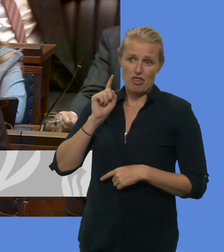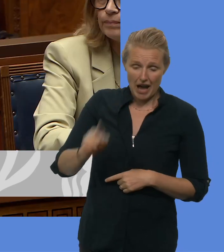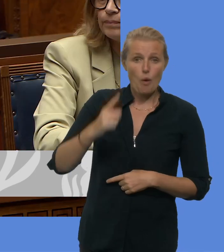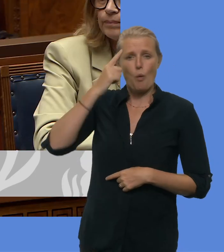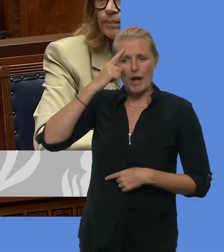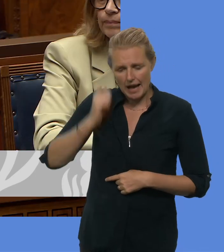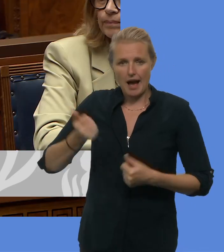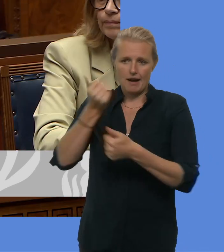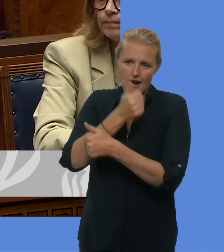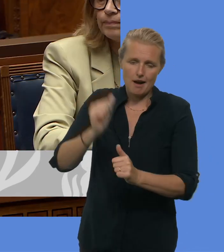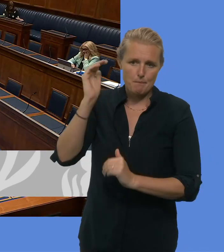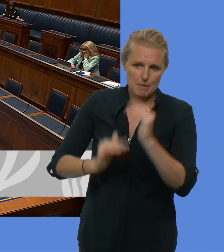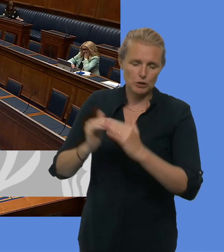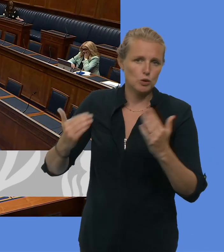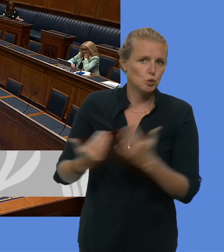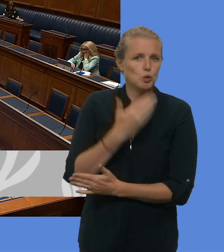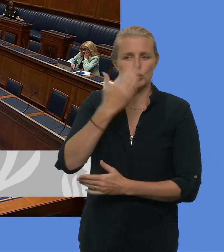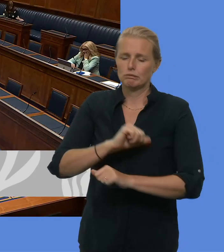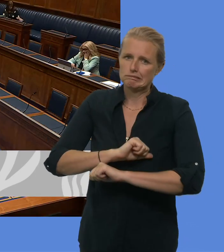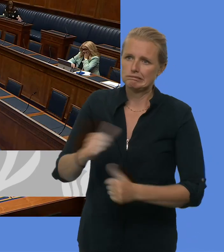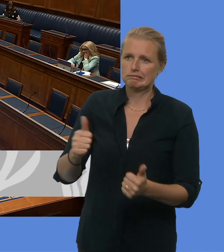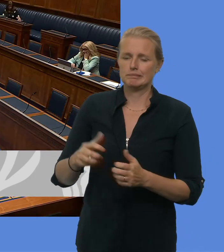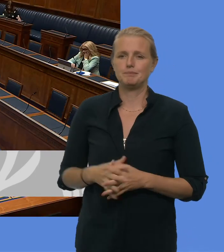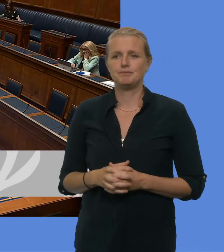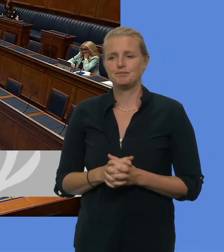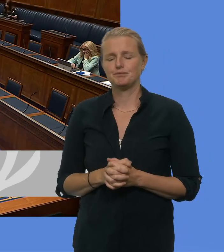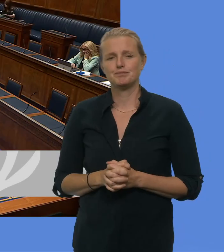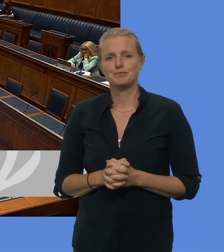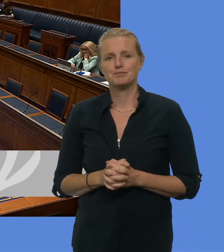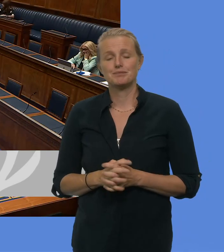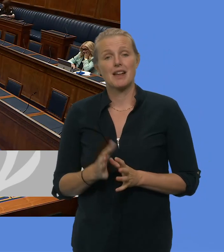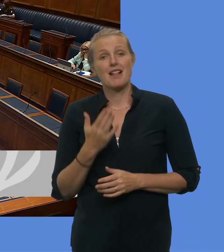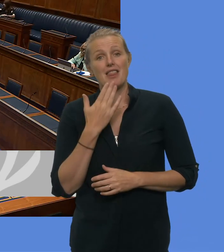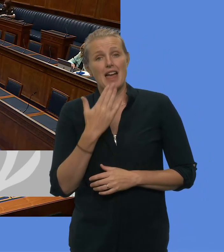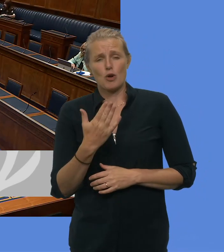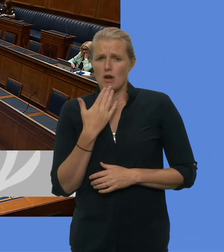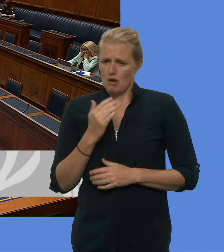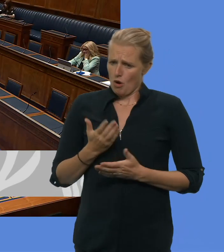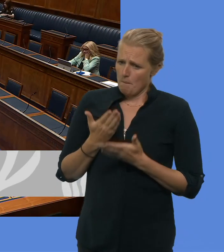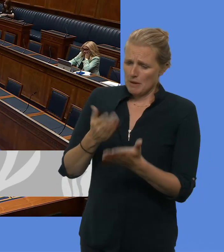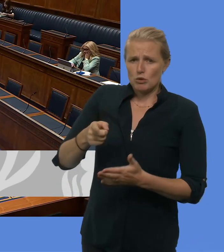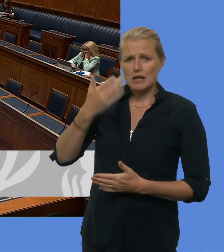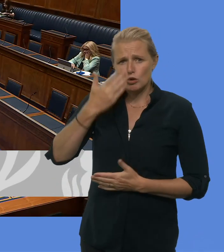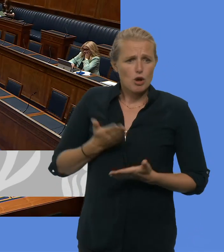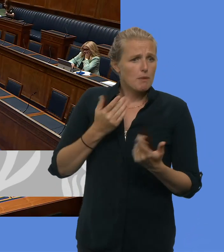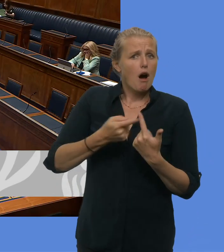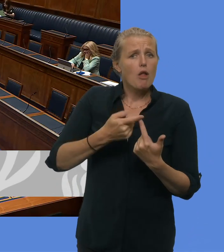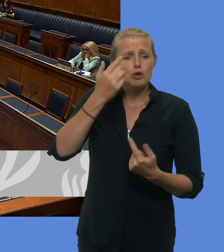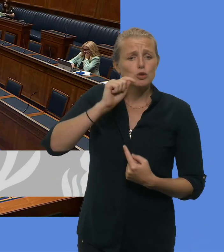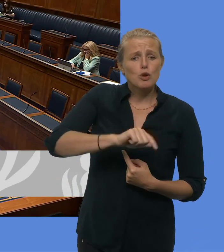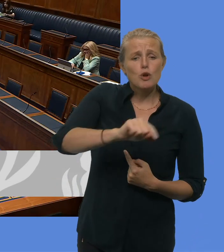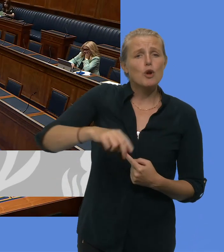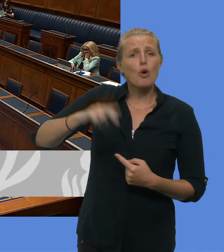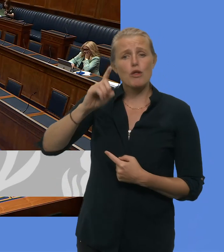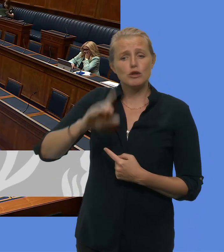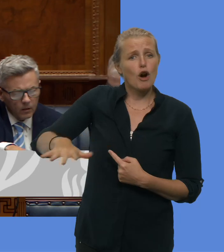progress. Stephen Dunn. Thank you, Mr. Speaker, and thank the Minister for his commitment to this school and other schools within North Down, and I know the